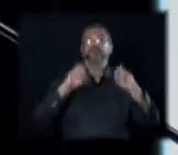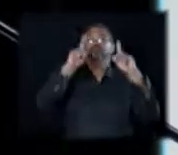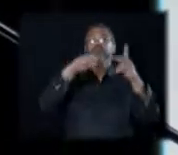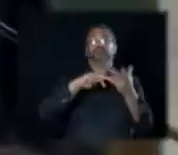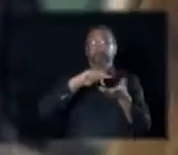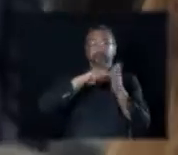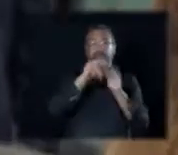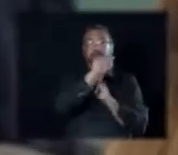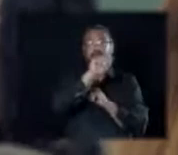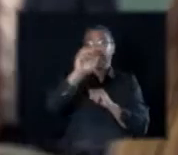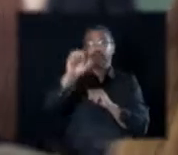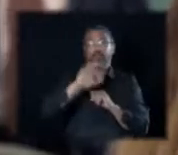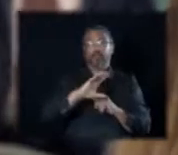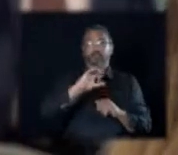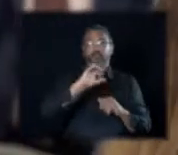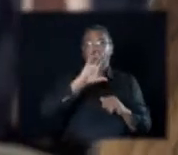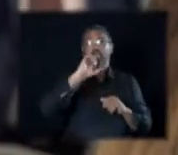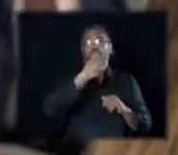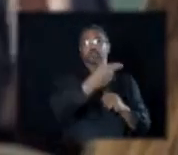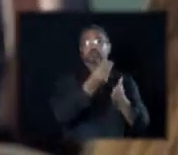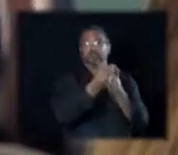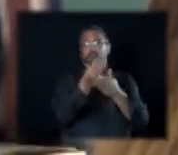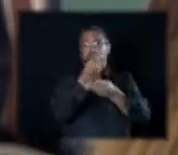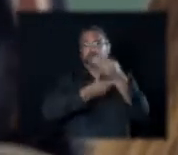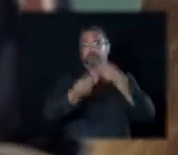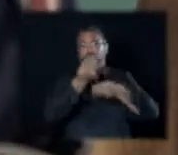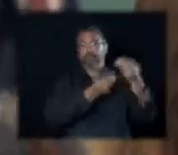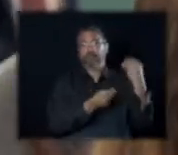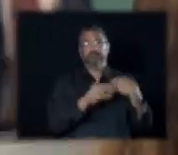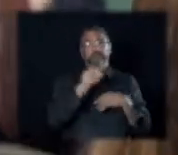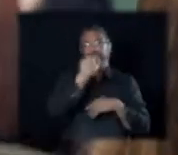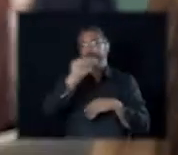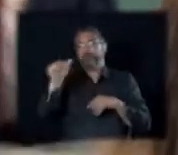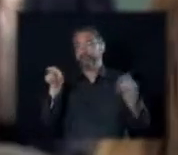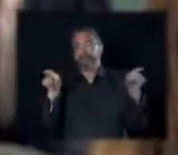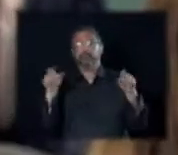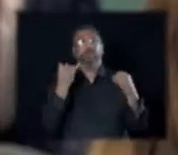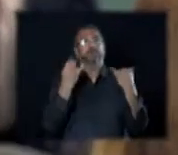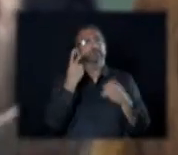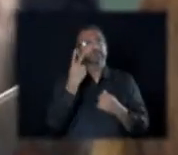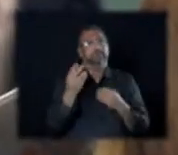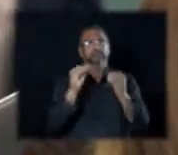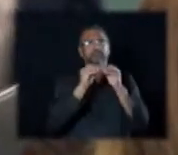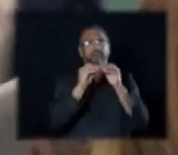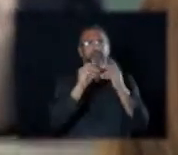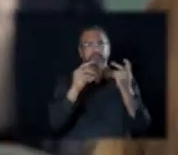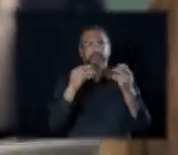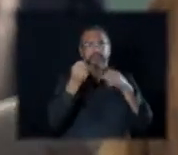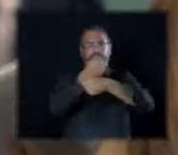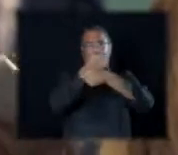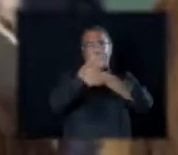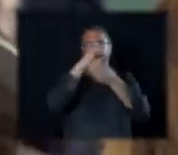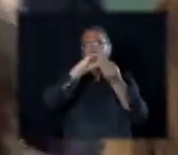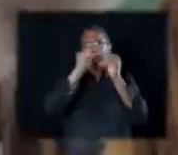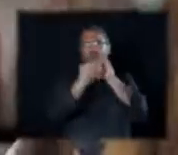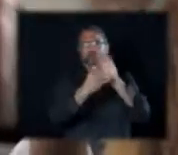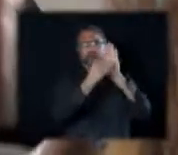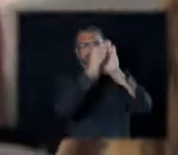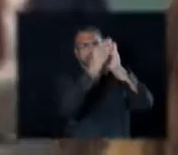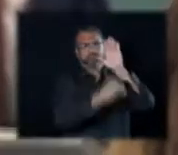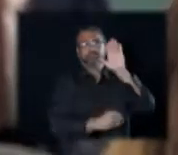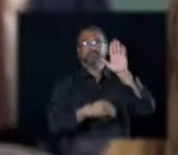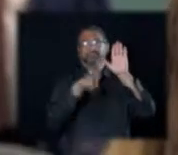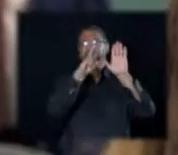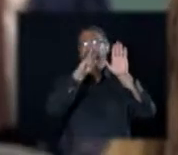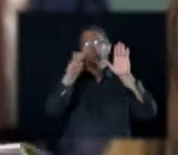happen. When it comes to the cash flow of Prepa and Praza, today we saw a new figure. Those